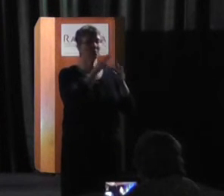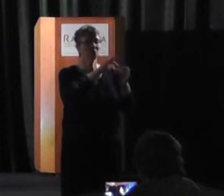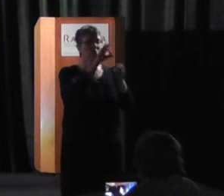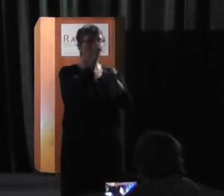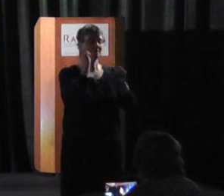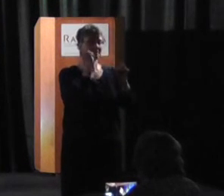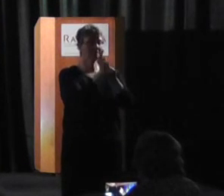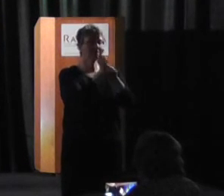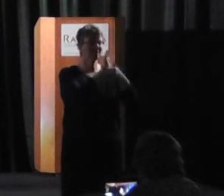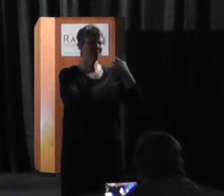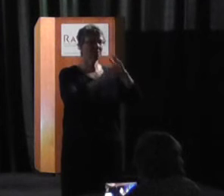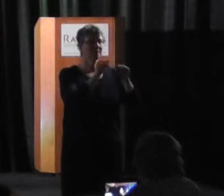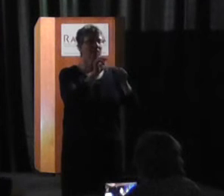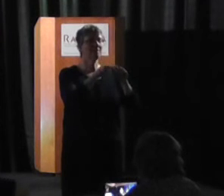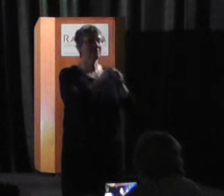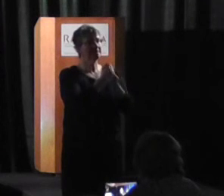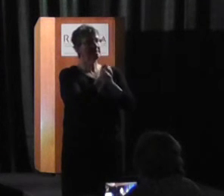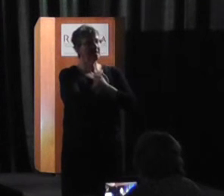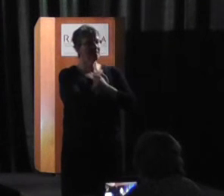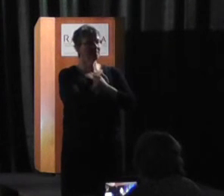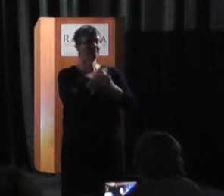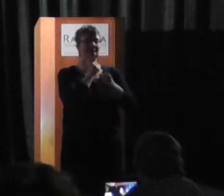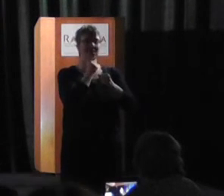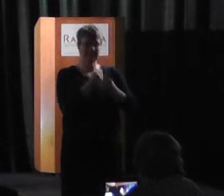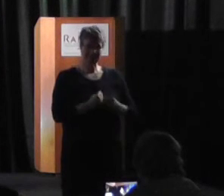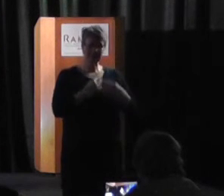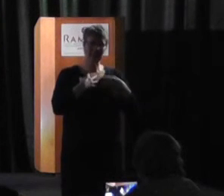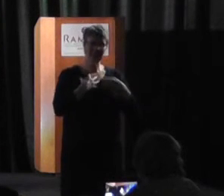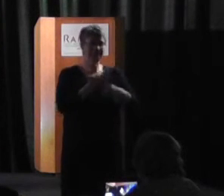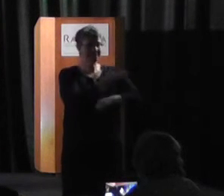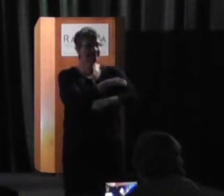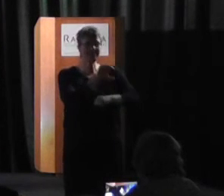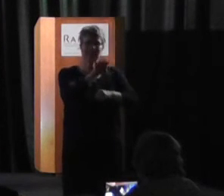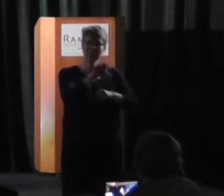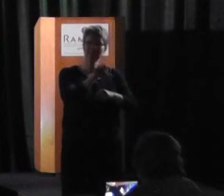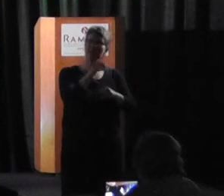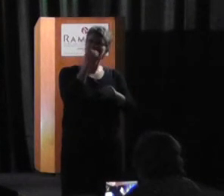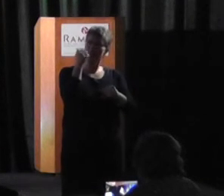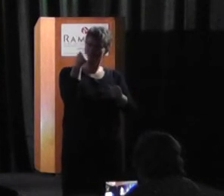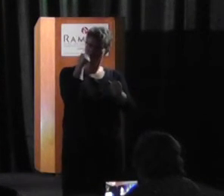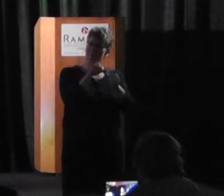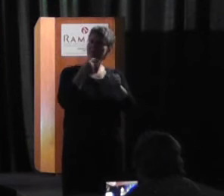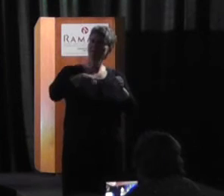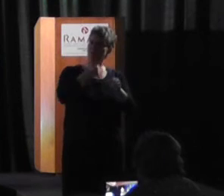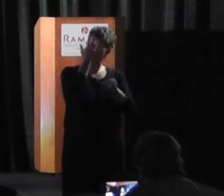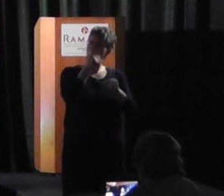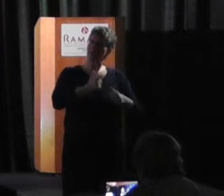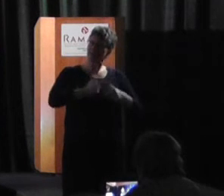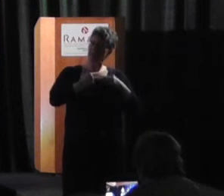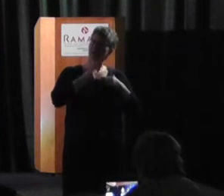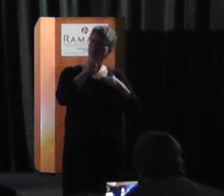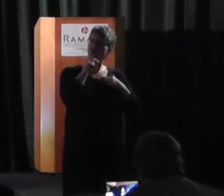inspires, empowers, and reminds us why we shouldn't take life so seriously. Please welcome Michelle and